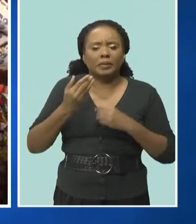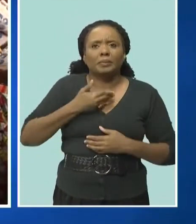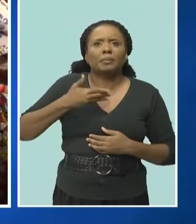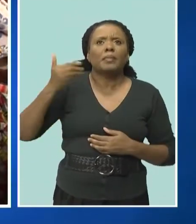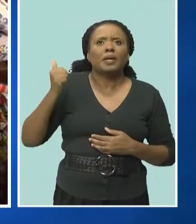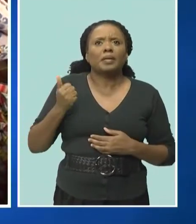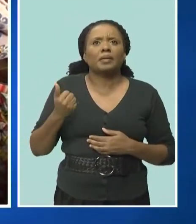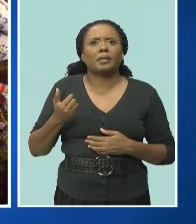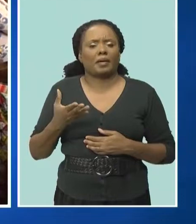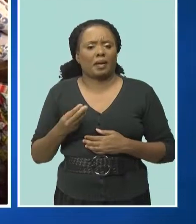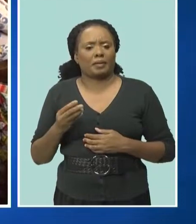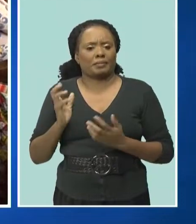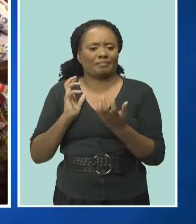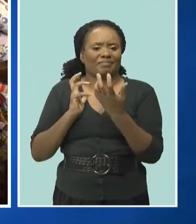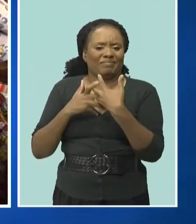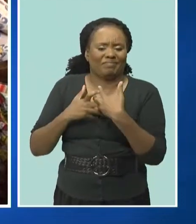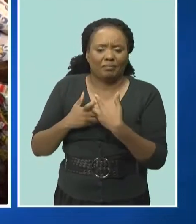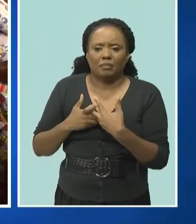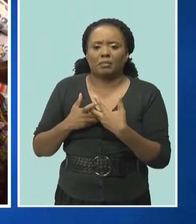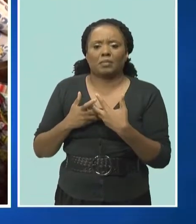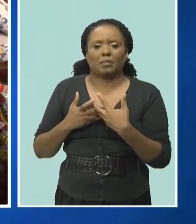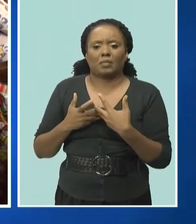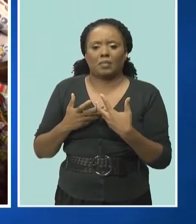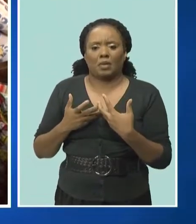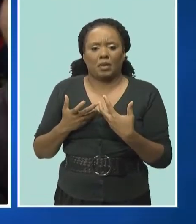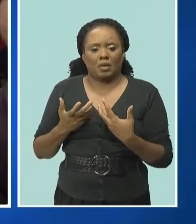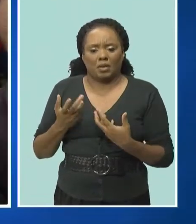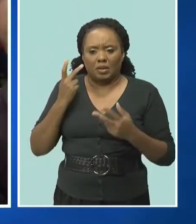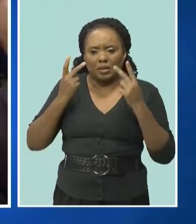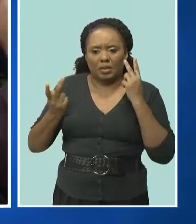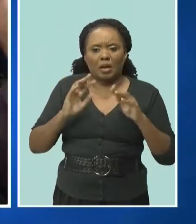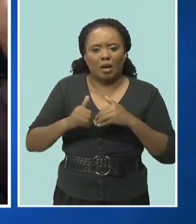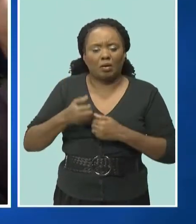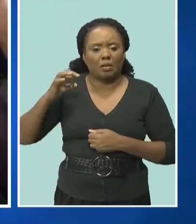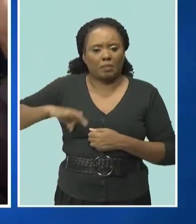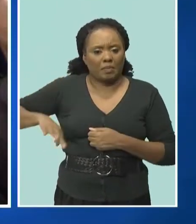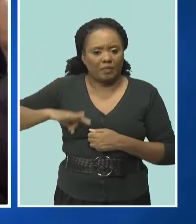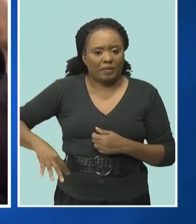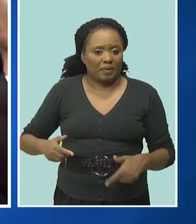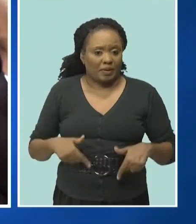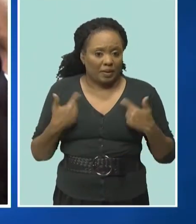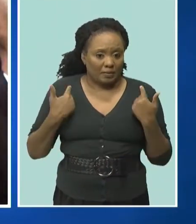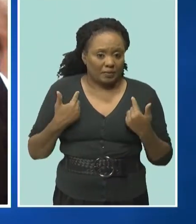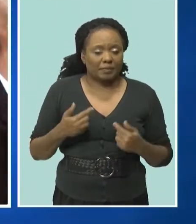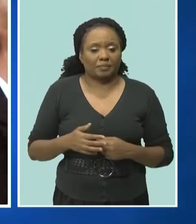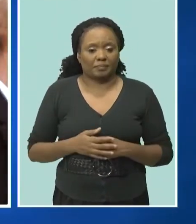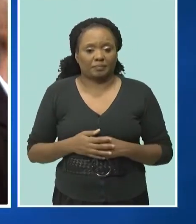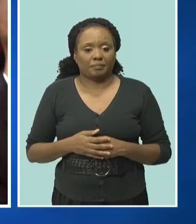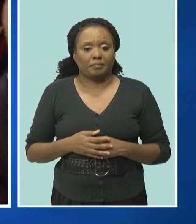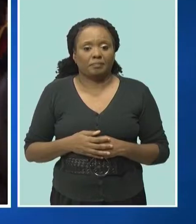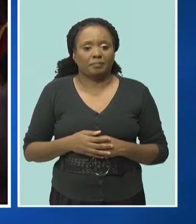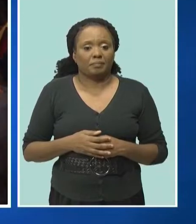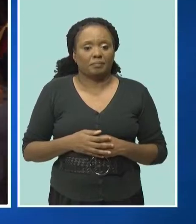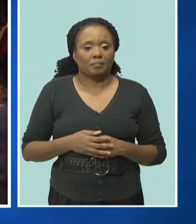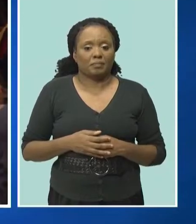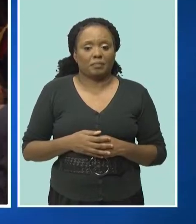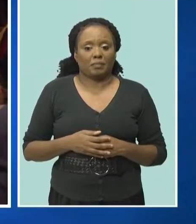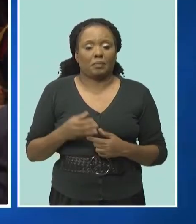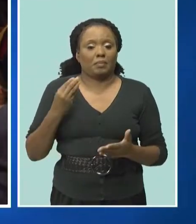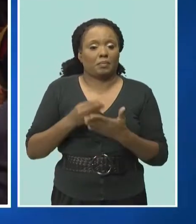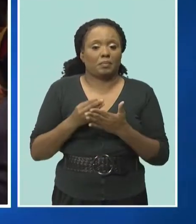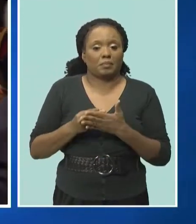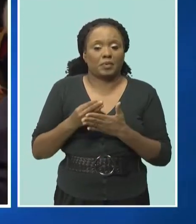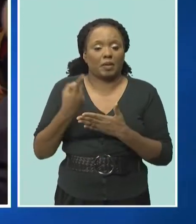with entities like PAHO to utilize their expertise and resources to benefit the people. In this regard, she says funding continues to be